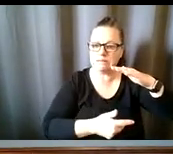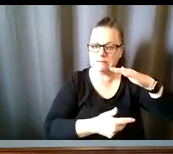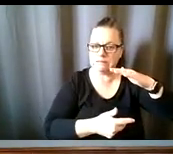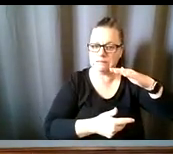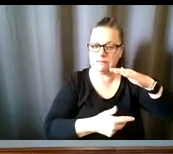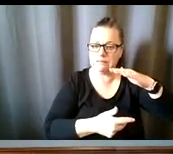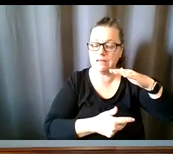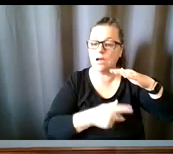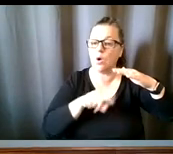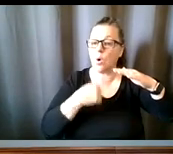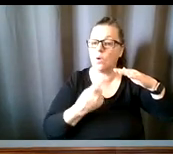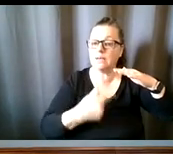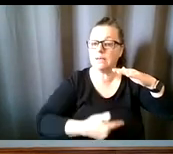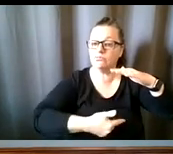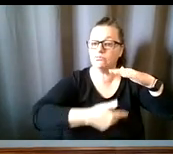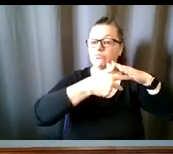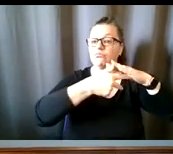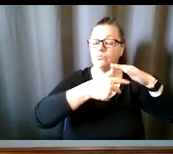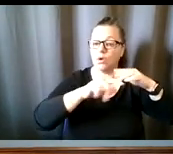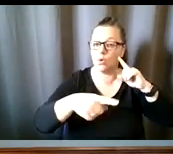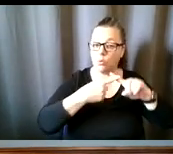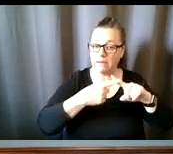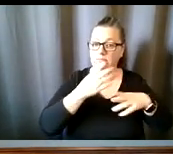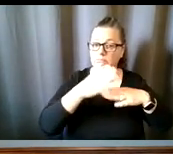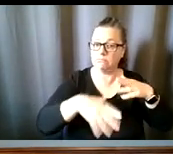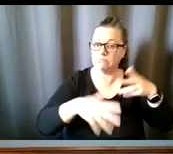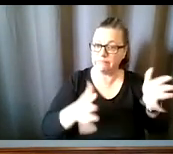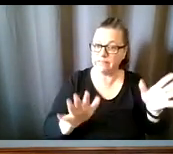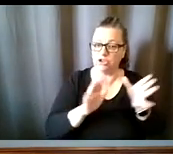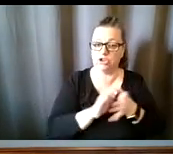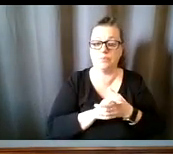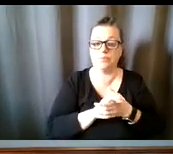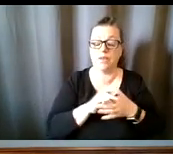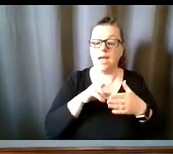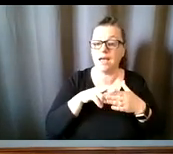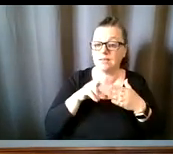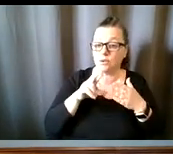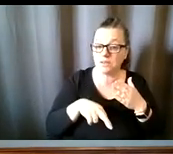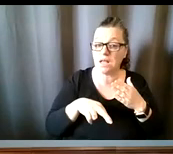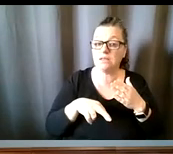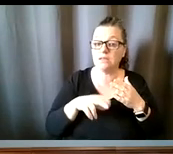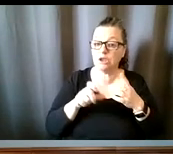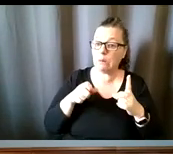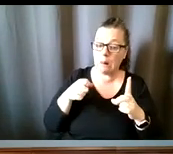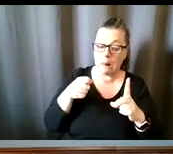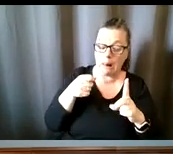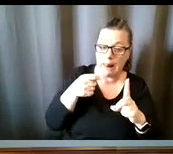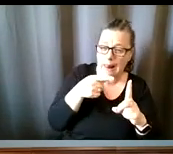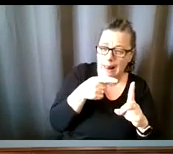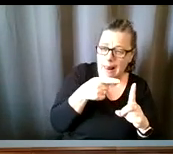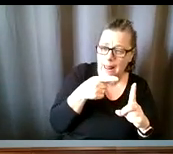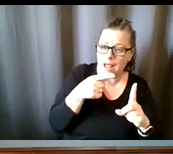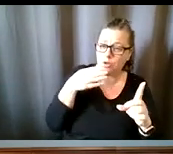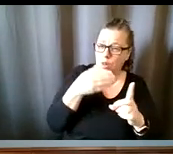only resurface when they reach their end destination. And as a result, you get close to the target, but you might not necessarily hit